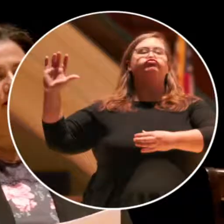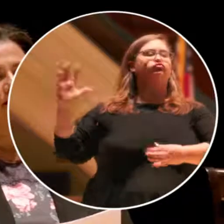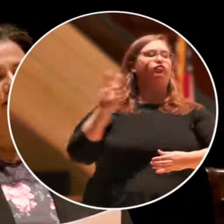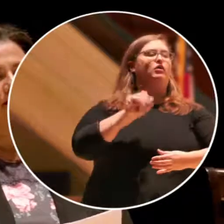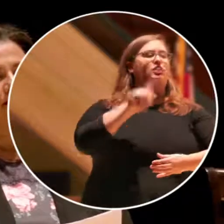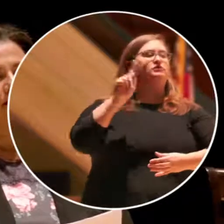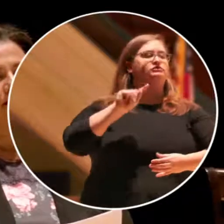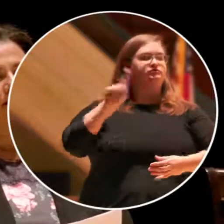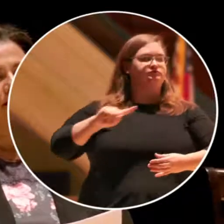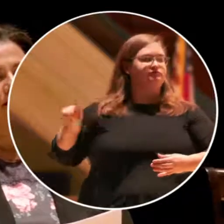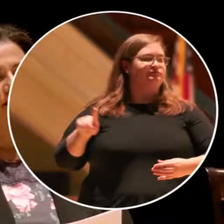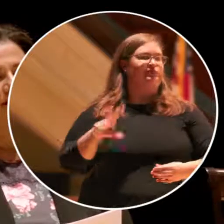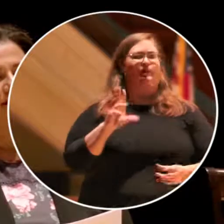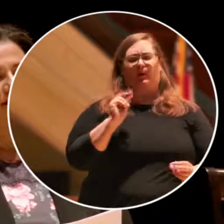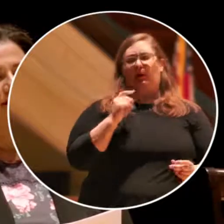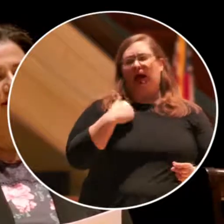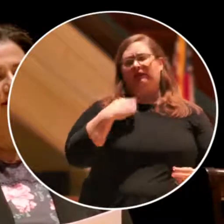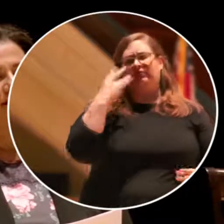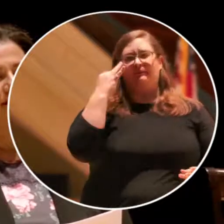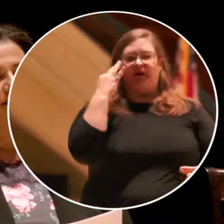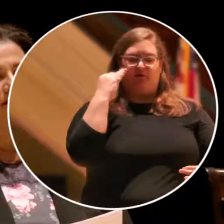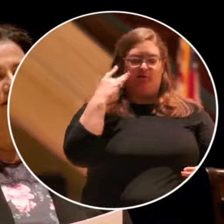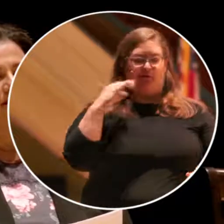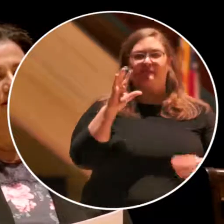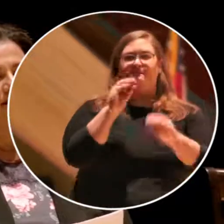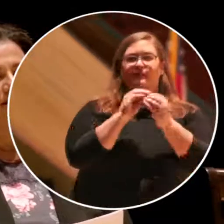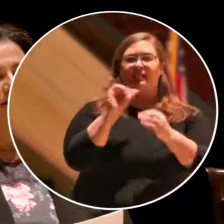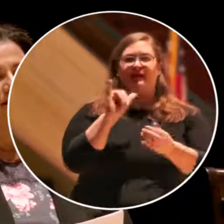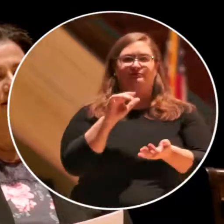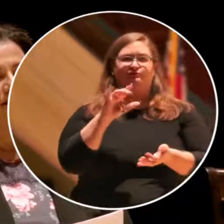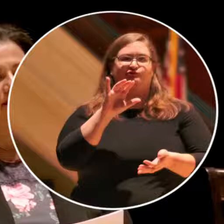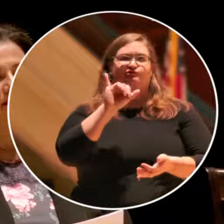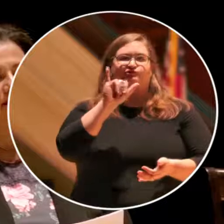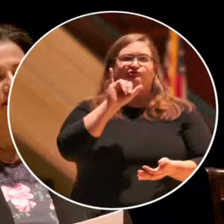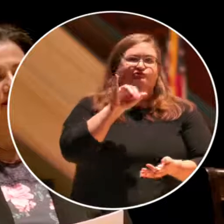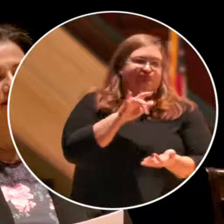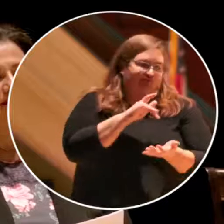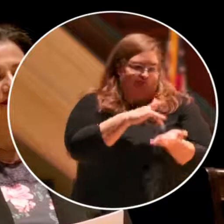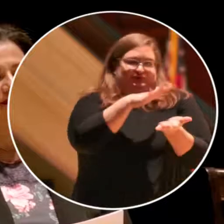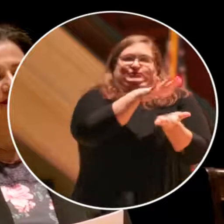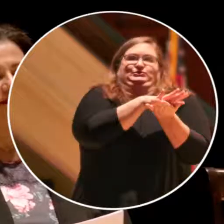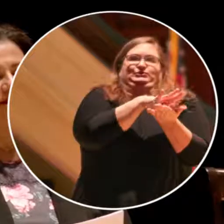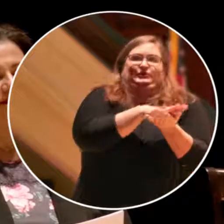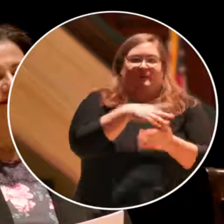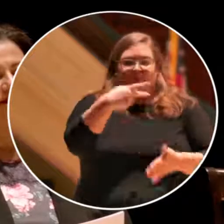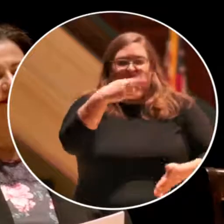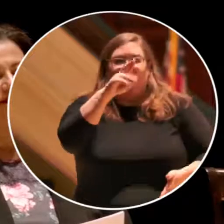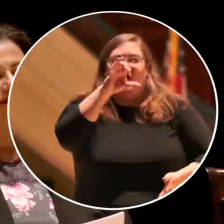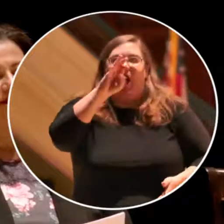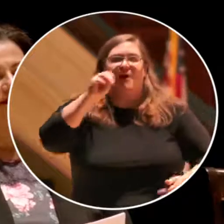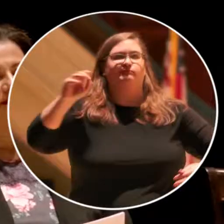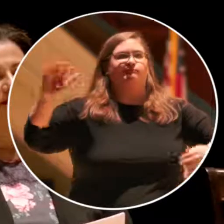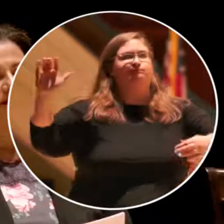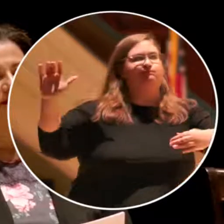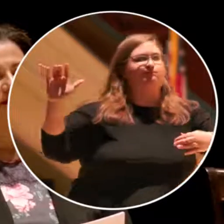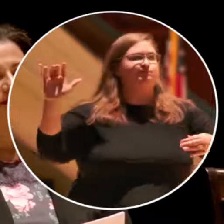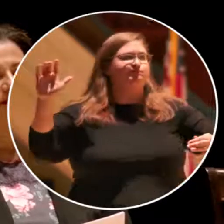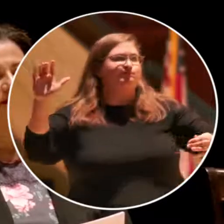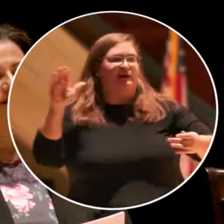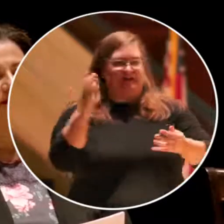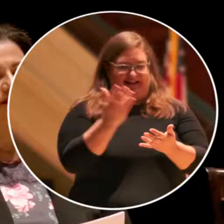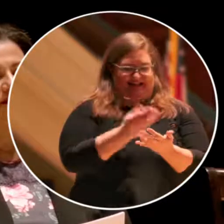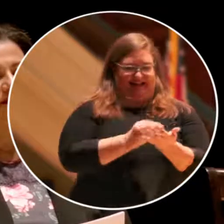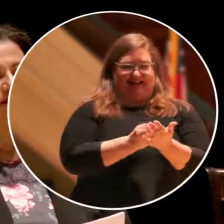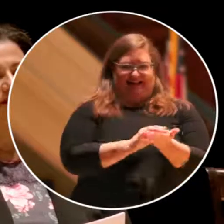happens in a junior high gymnasium, the kind with averted eyes and sweaty palms and unsure hands. You see, my mother